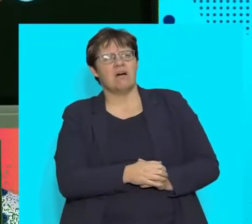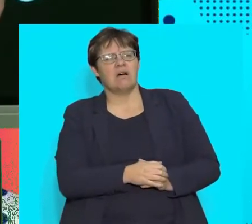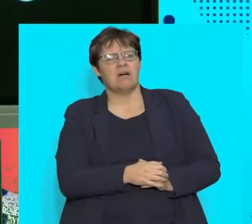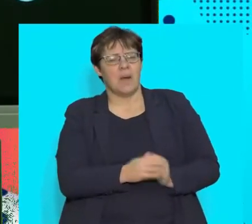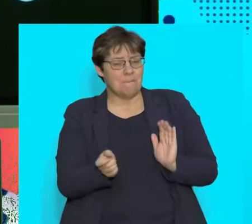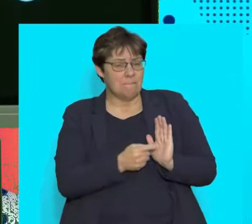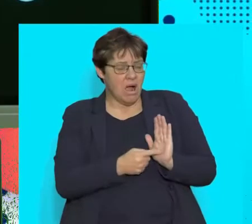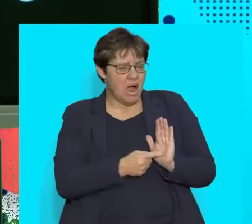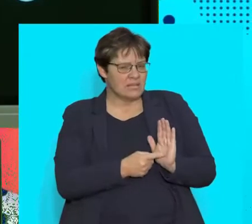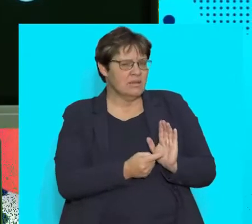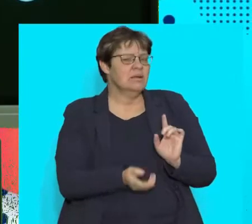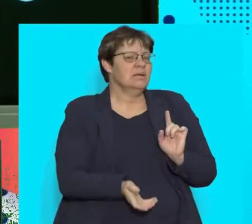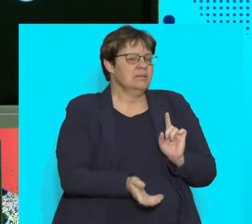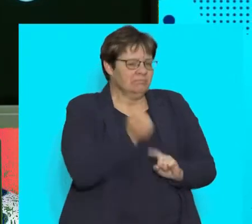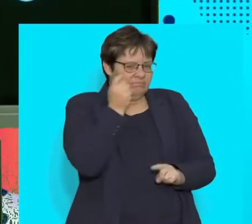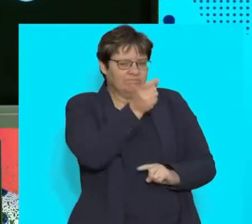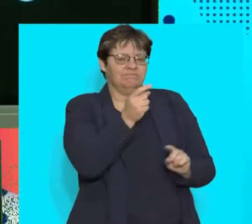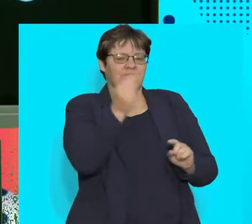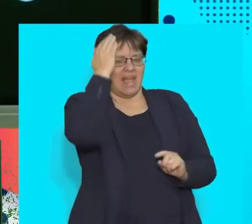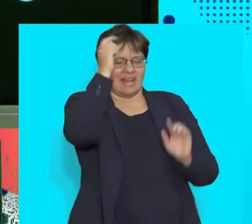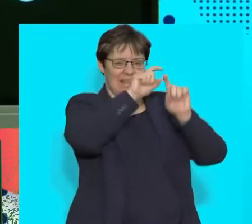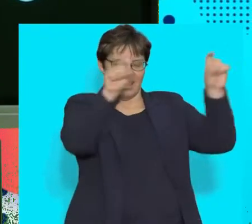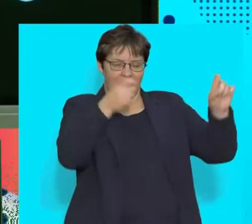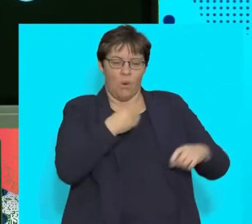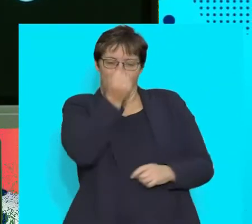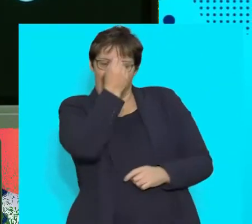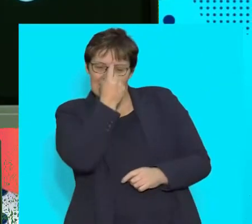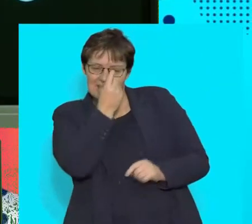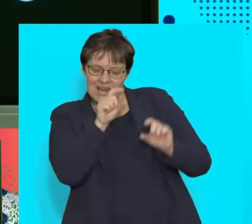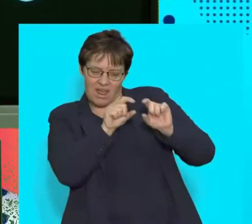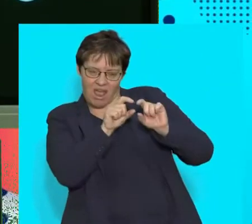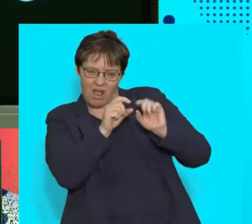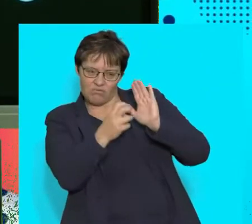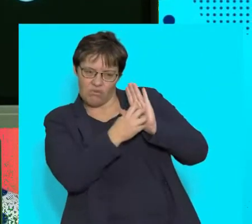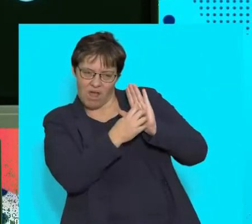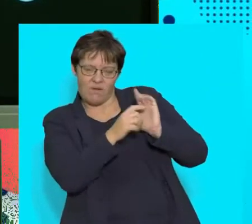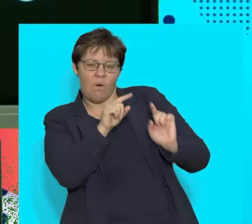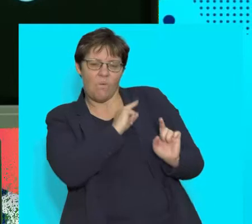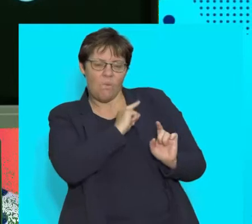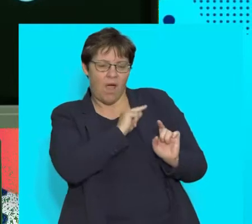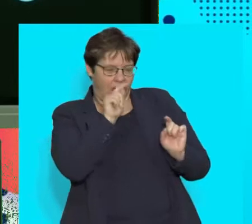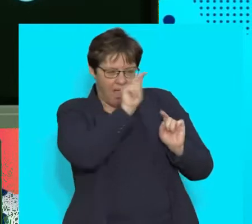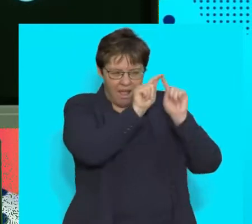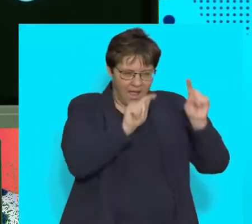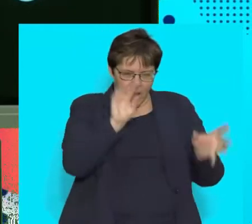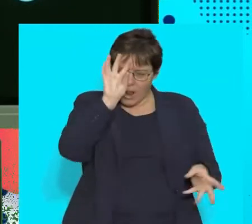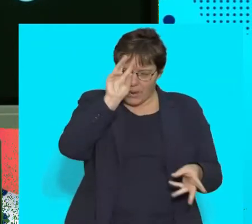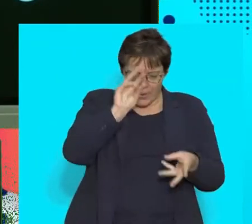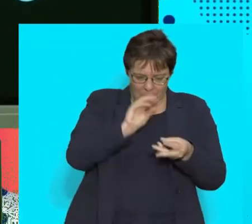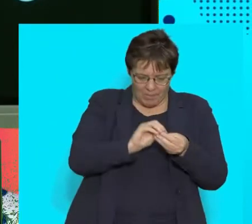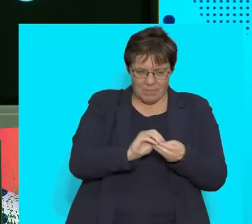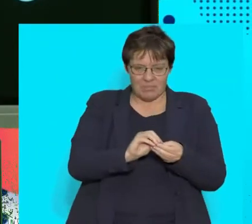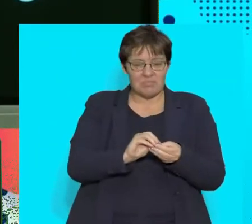a lot of marks and you can gain a lot of understanding from a graph if you put all the bits and pieces